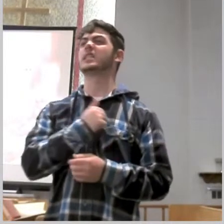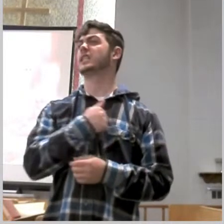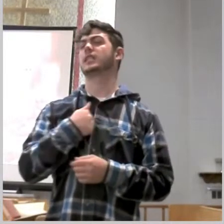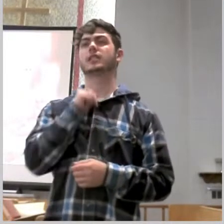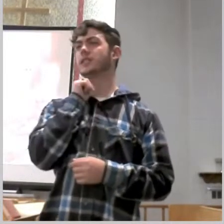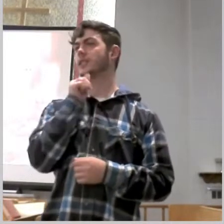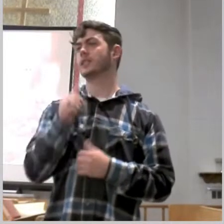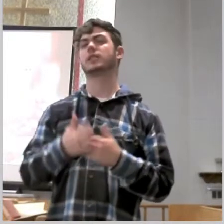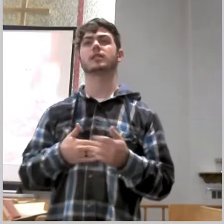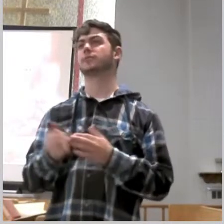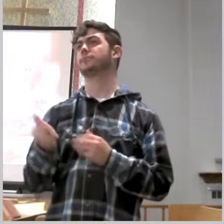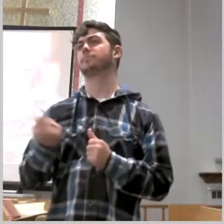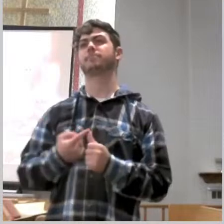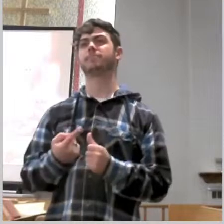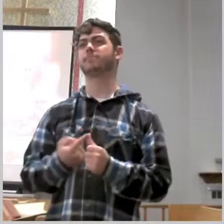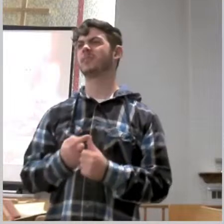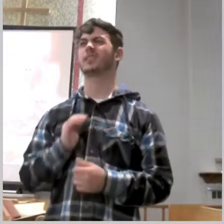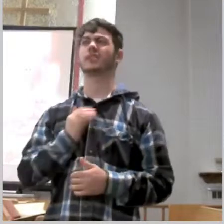idea. It's very